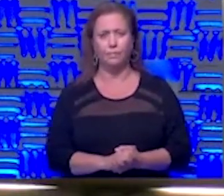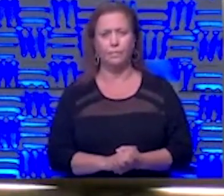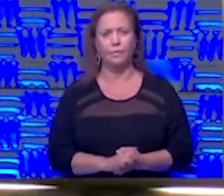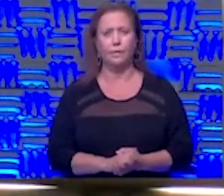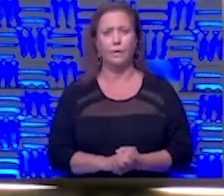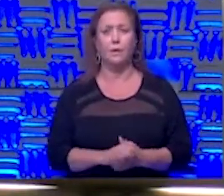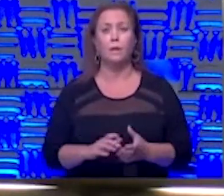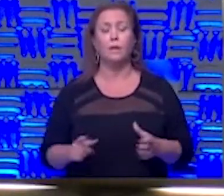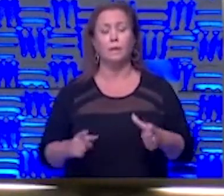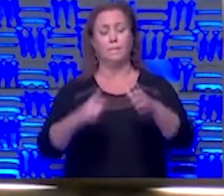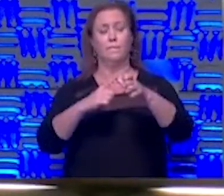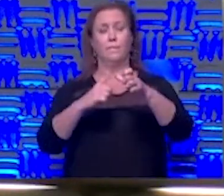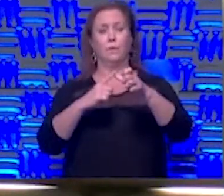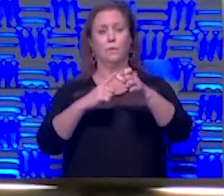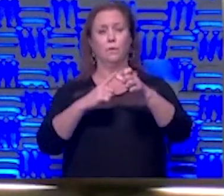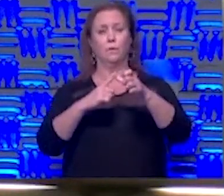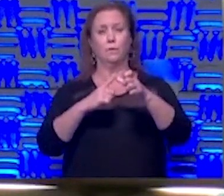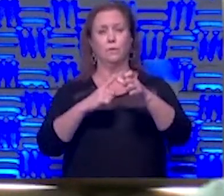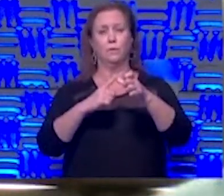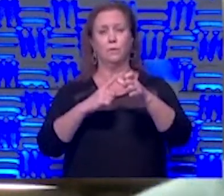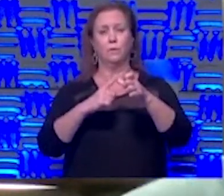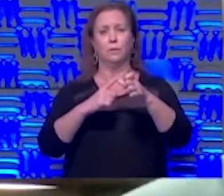I want